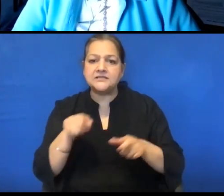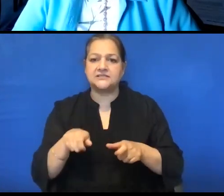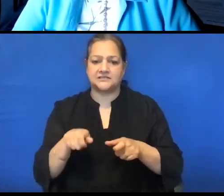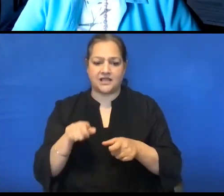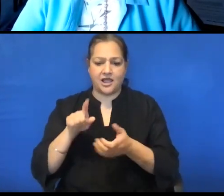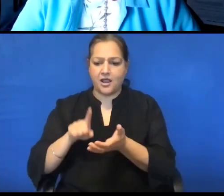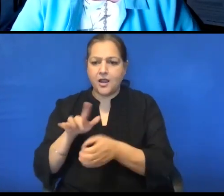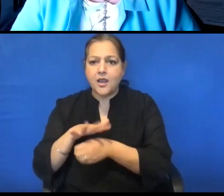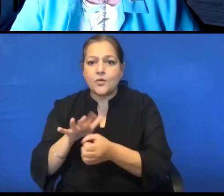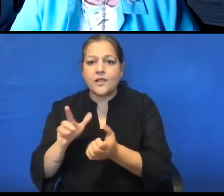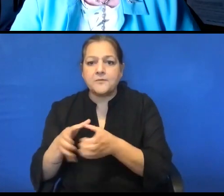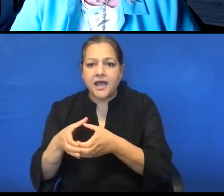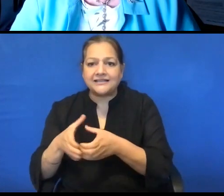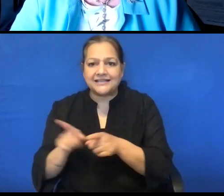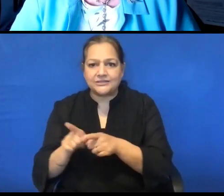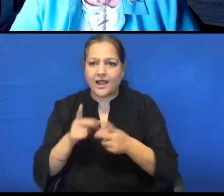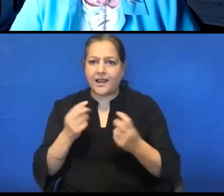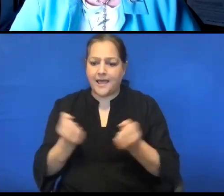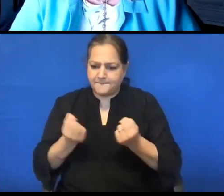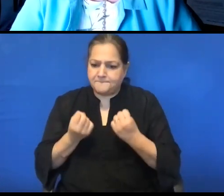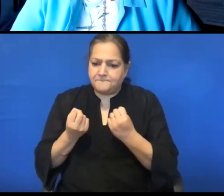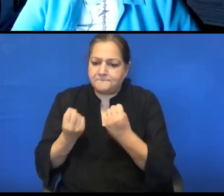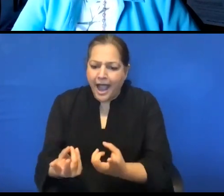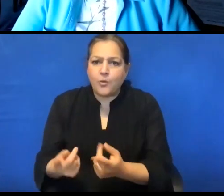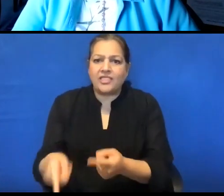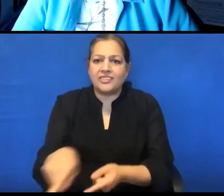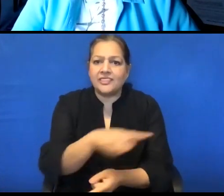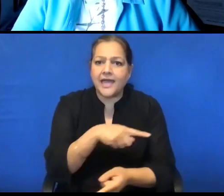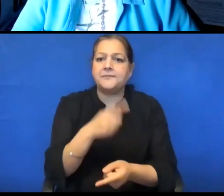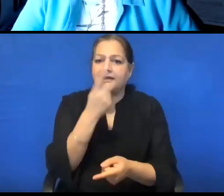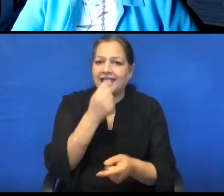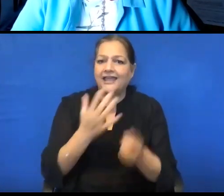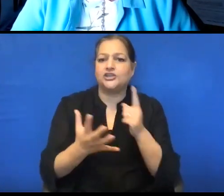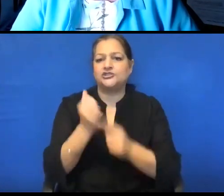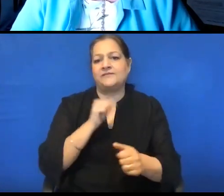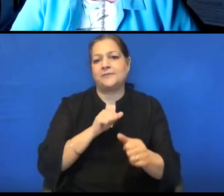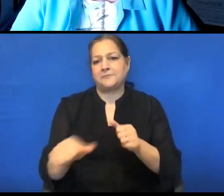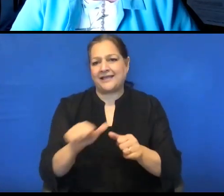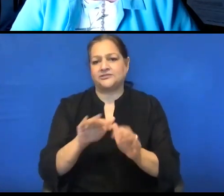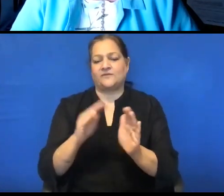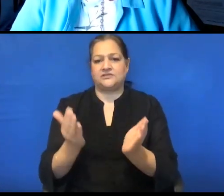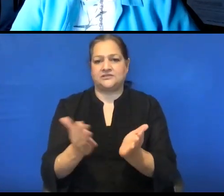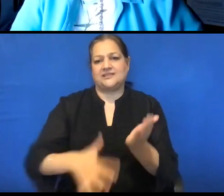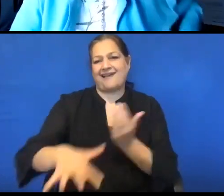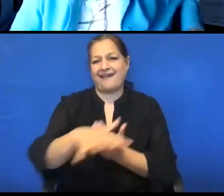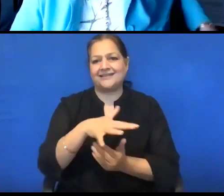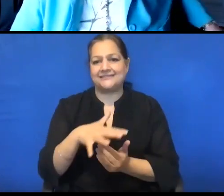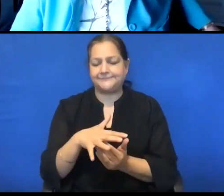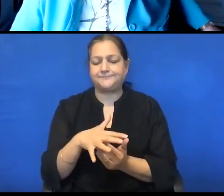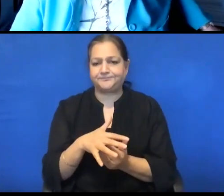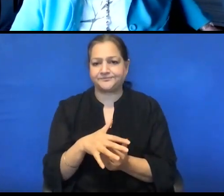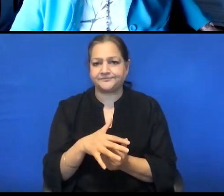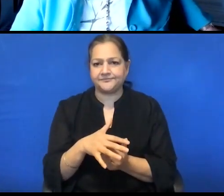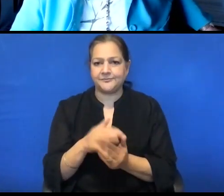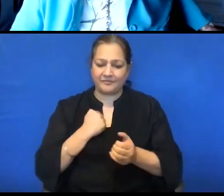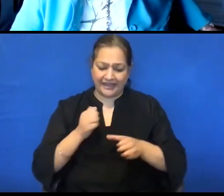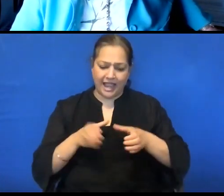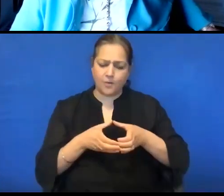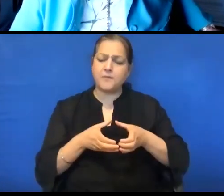you empower them, then that's how you get the best out of society. And we have to change as a party. We are